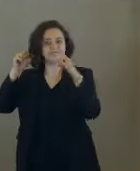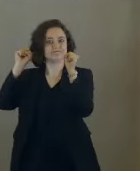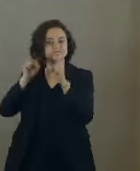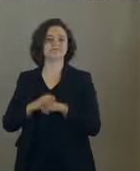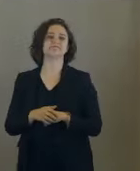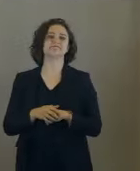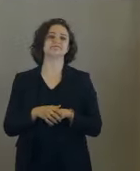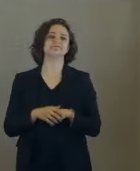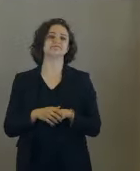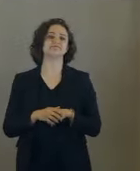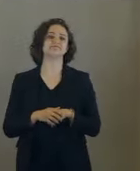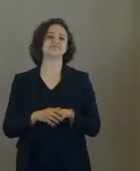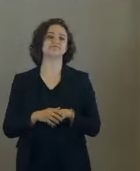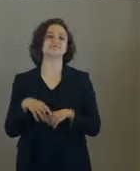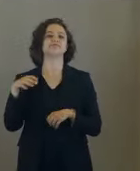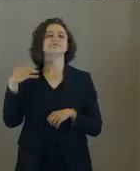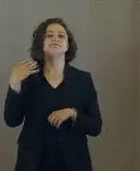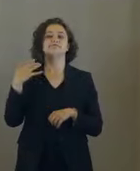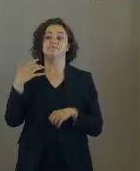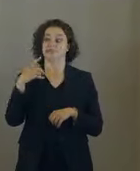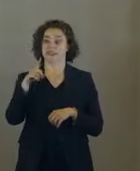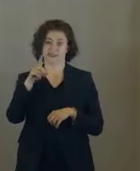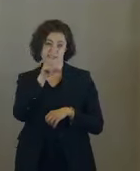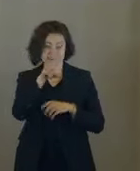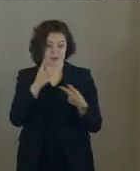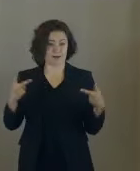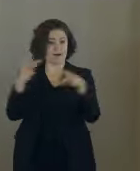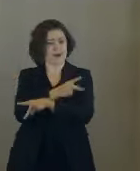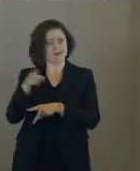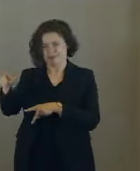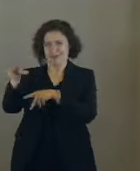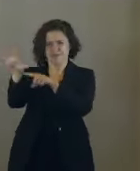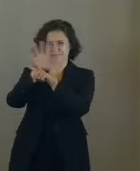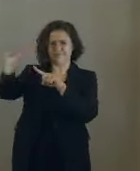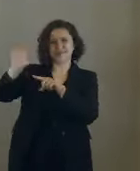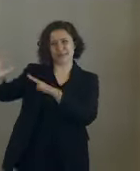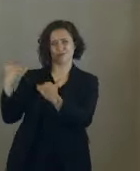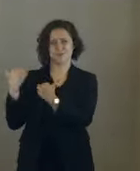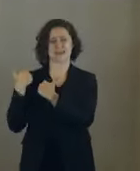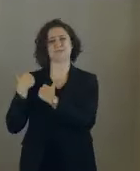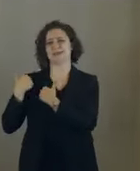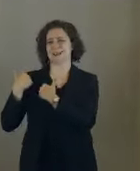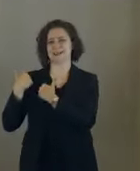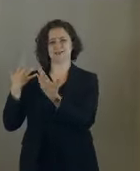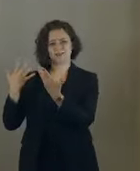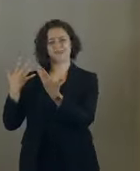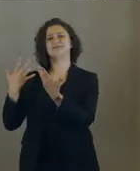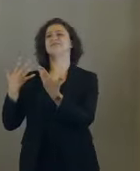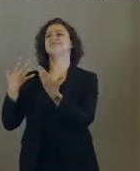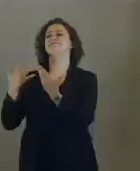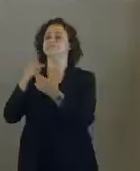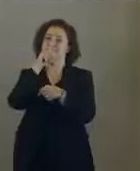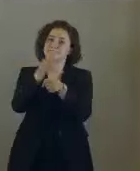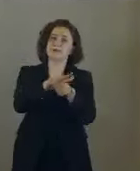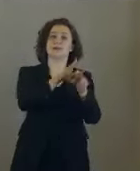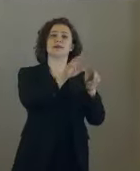then, beyond that, he's just been exceptional in his responsibilities, both to the department and to